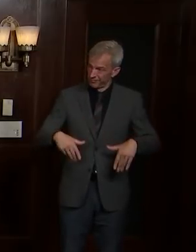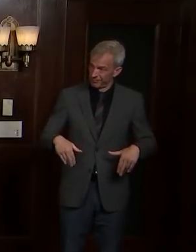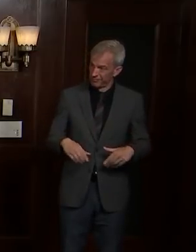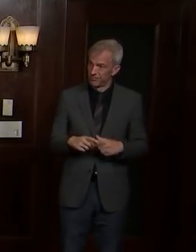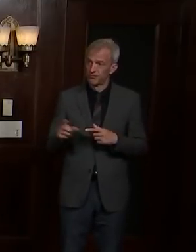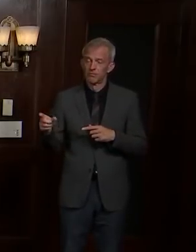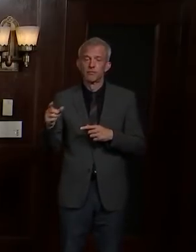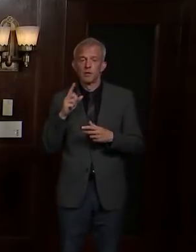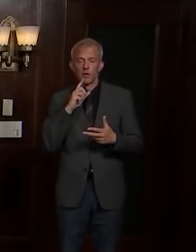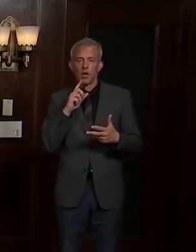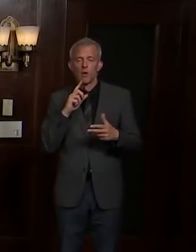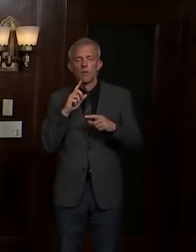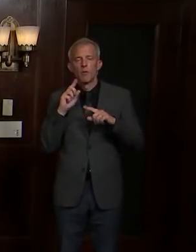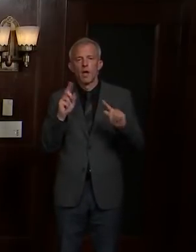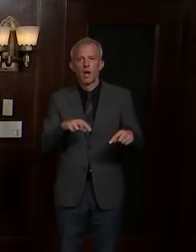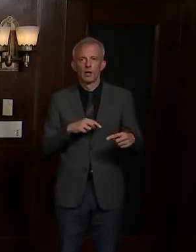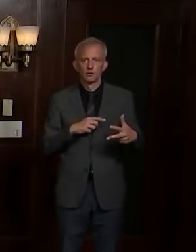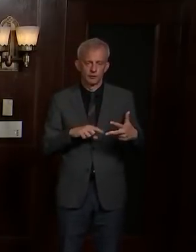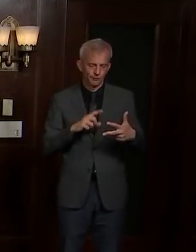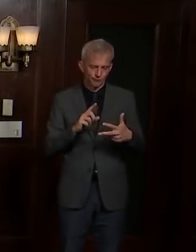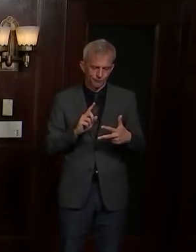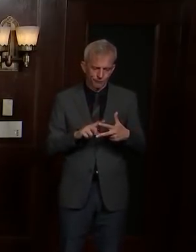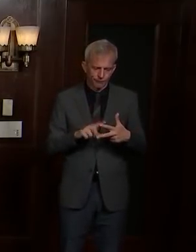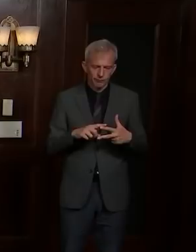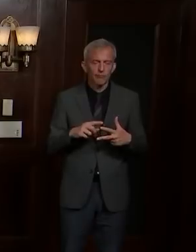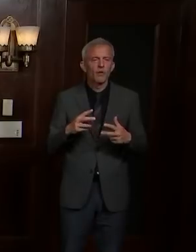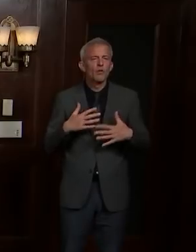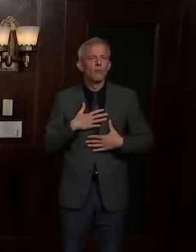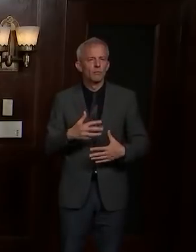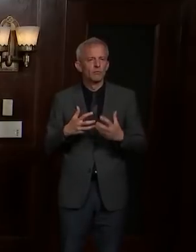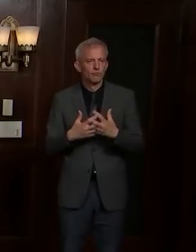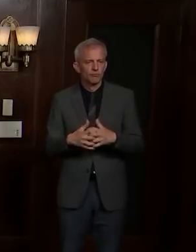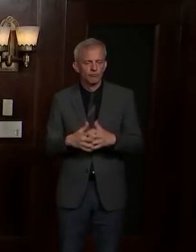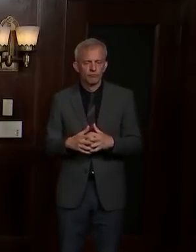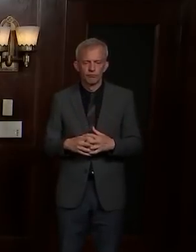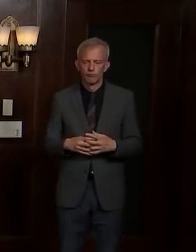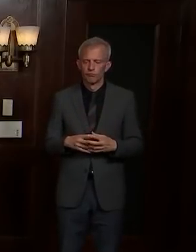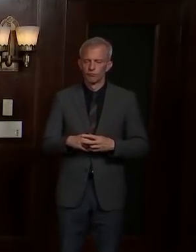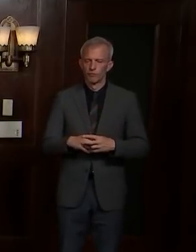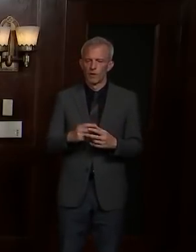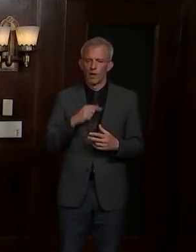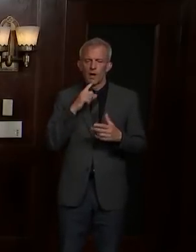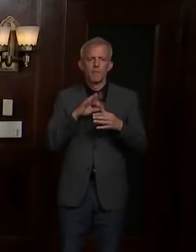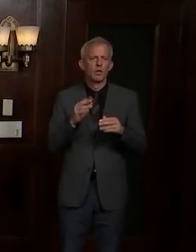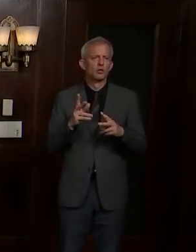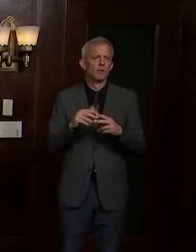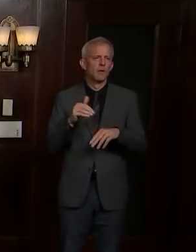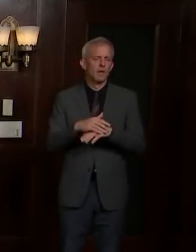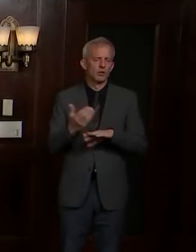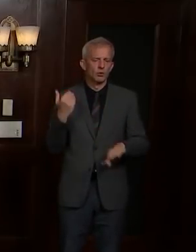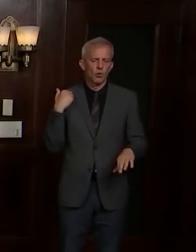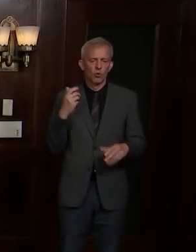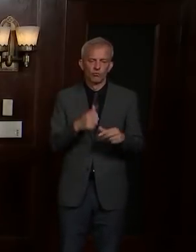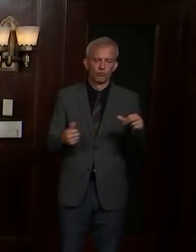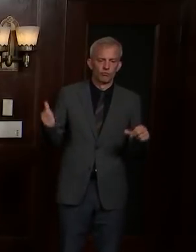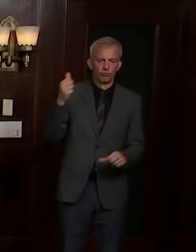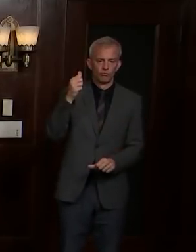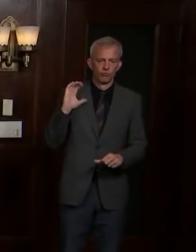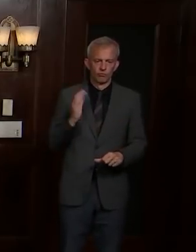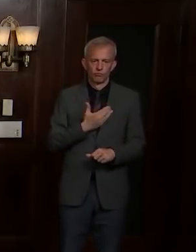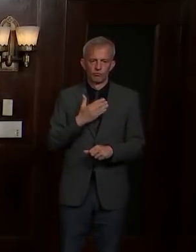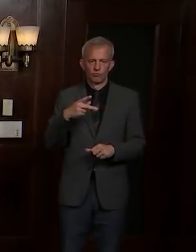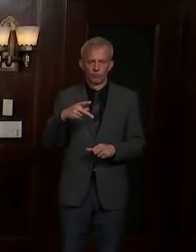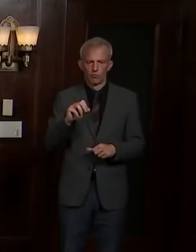been working very strong. We've been using, as I mentioned, I think a couple nights ago, the head of our port, so